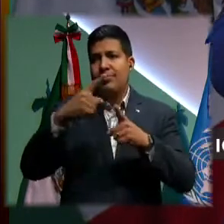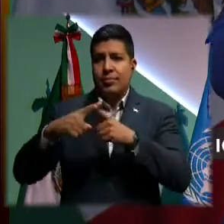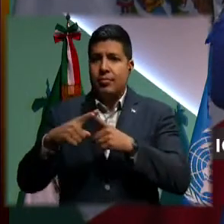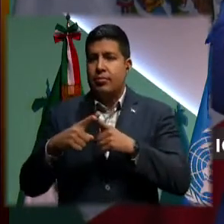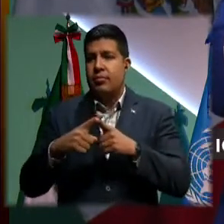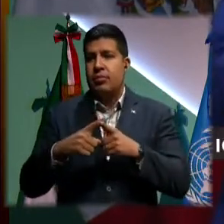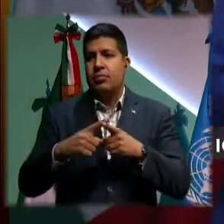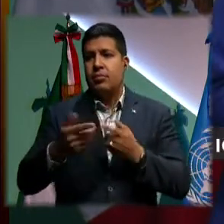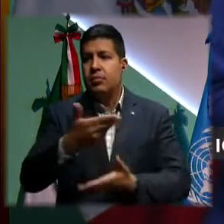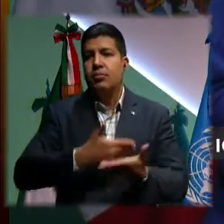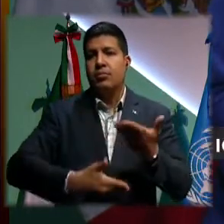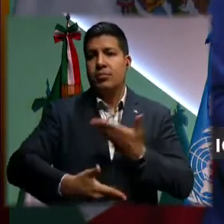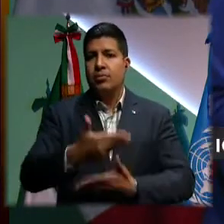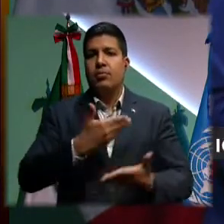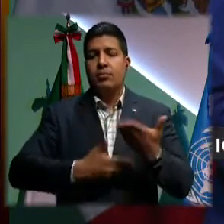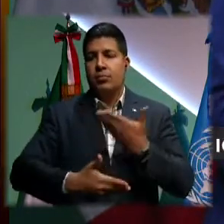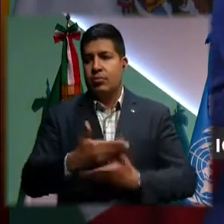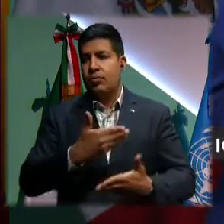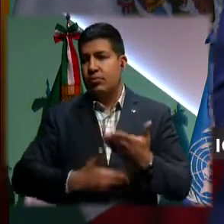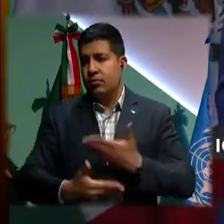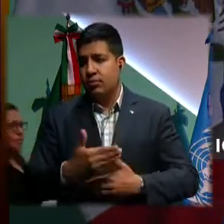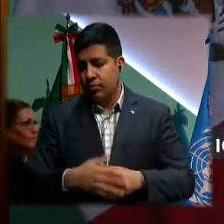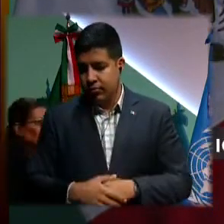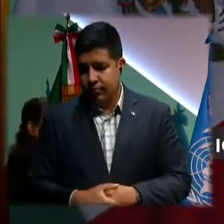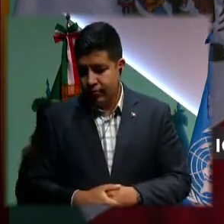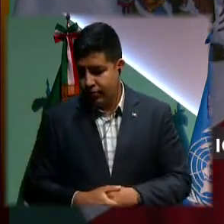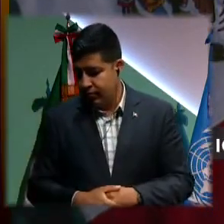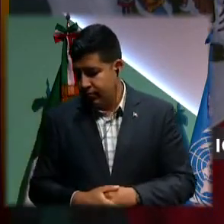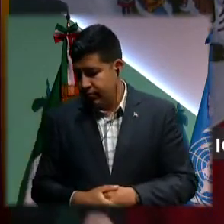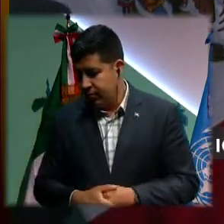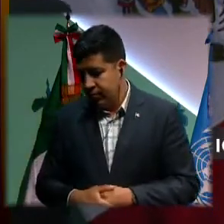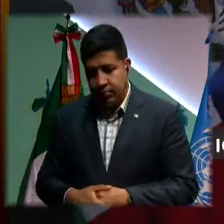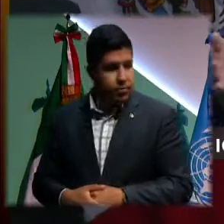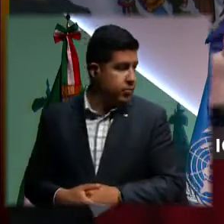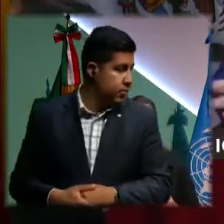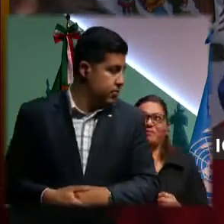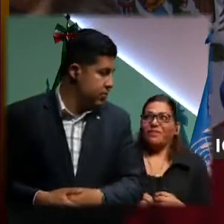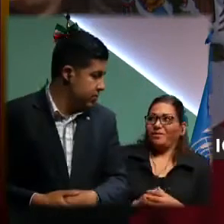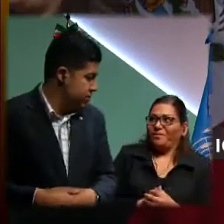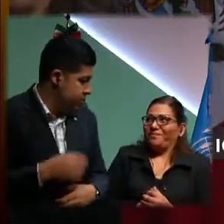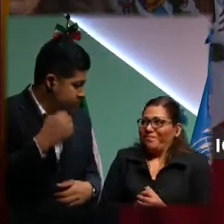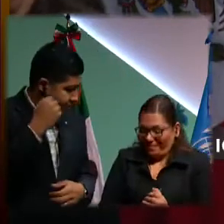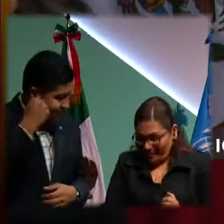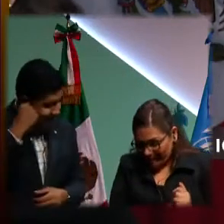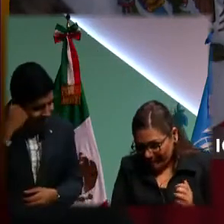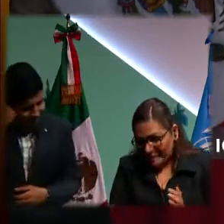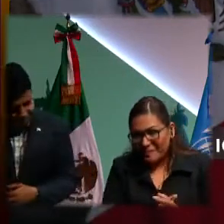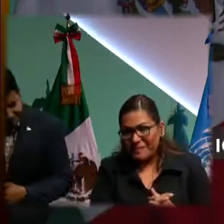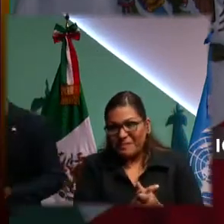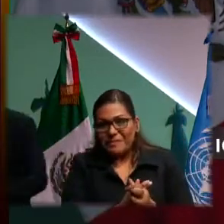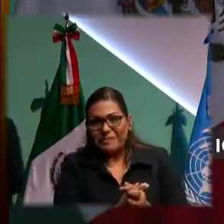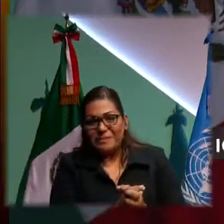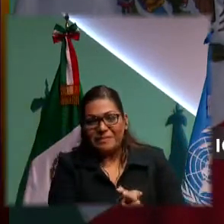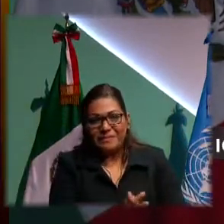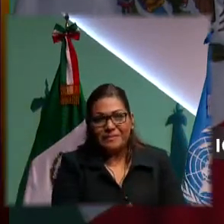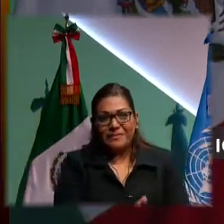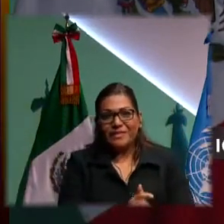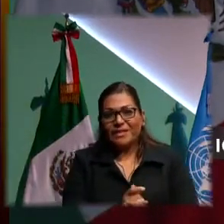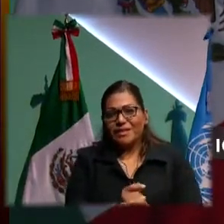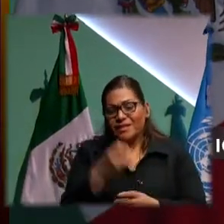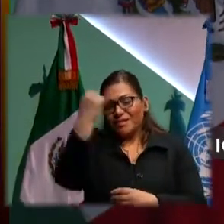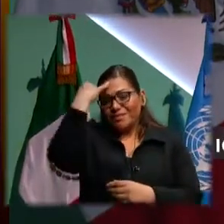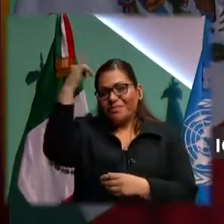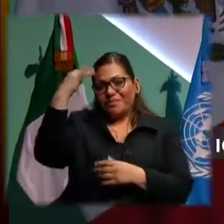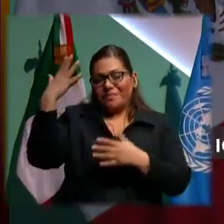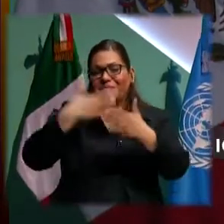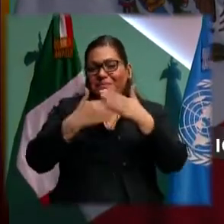to hear and to understand and to think about the innovative ideas that we all bring to the table. We